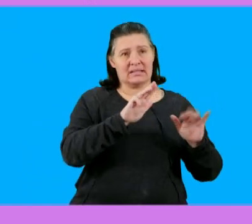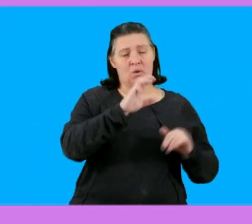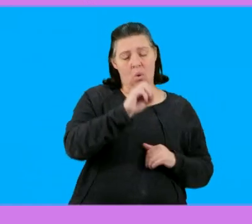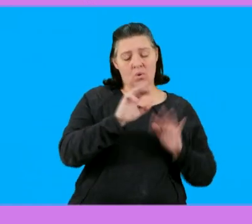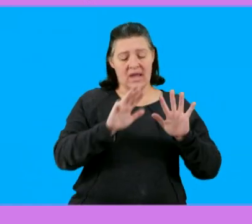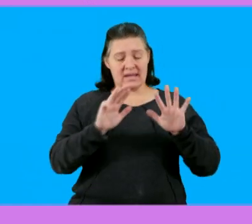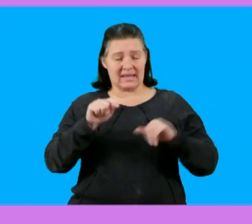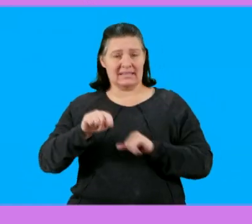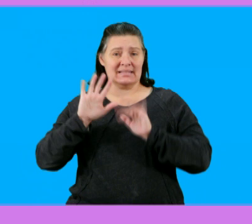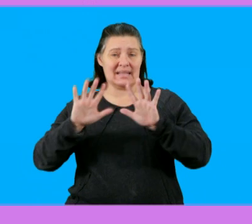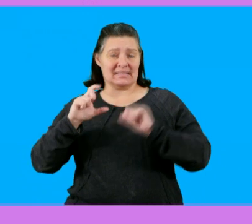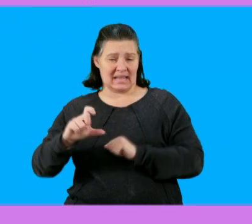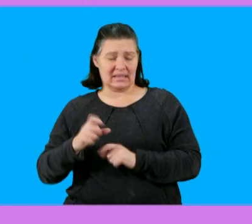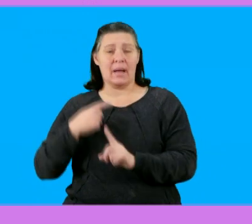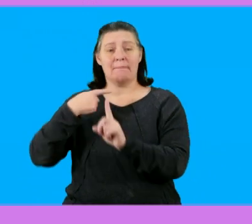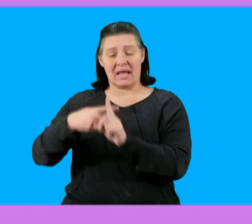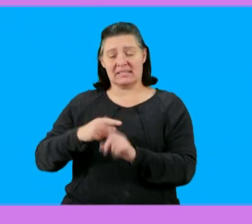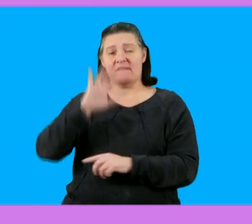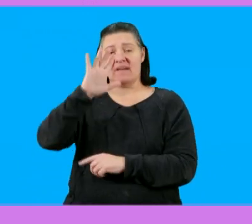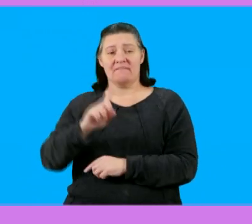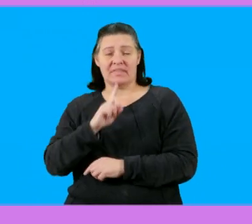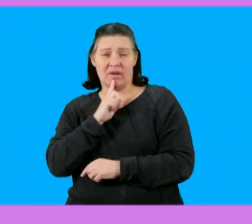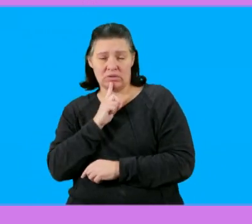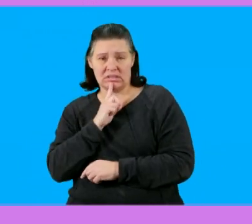cents, plus the interest of